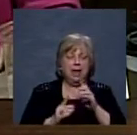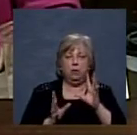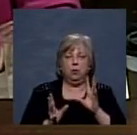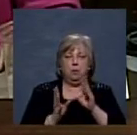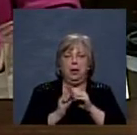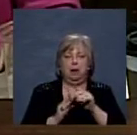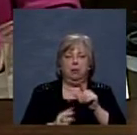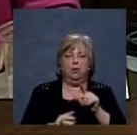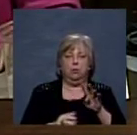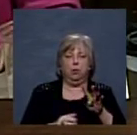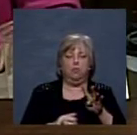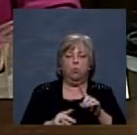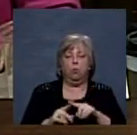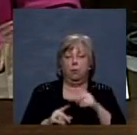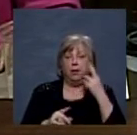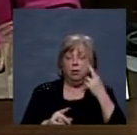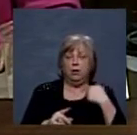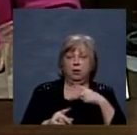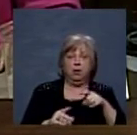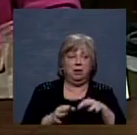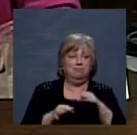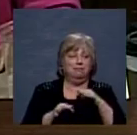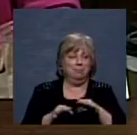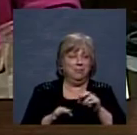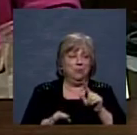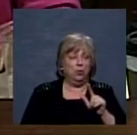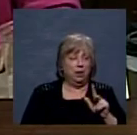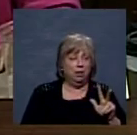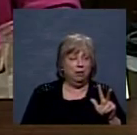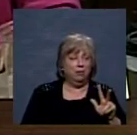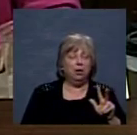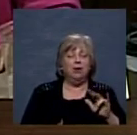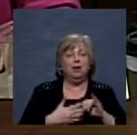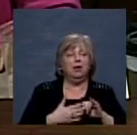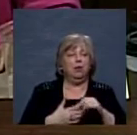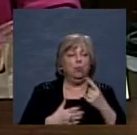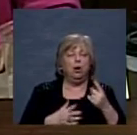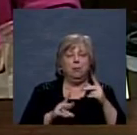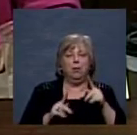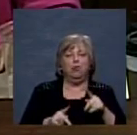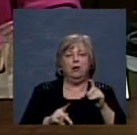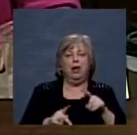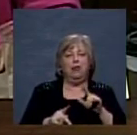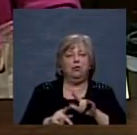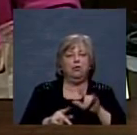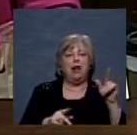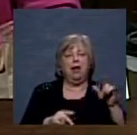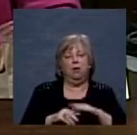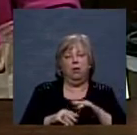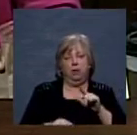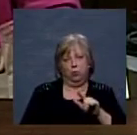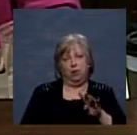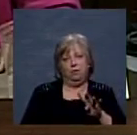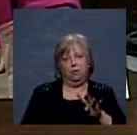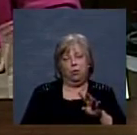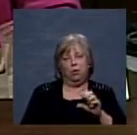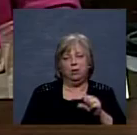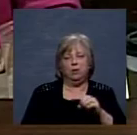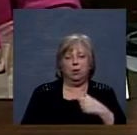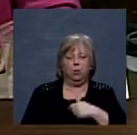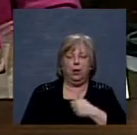the reason we need to meet on the 23rd is one of the principals will have to be flying out on the 24th. So we were going